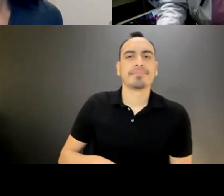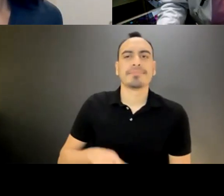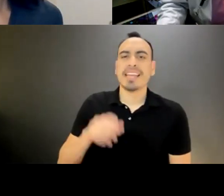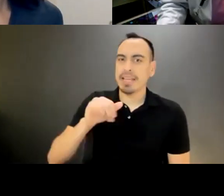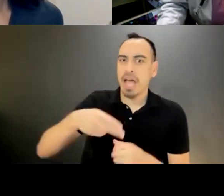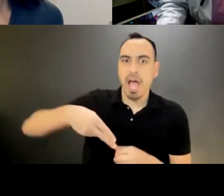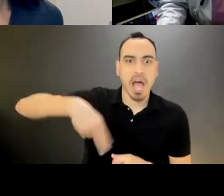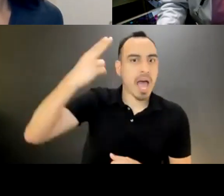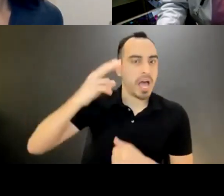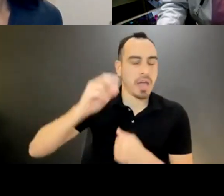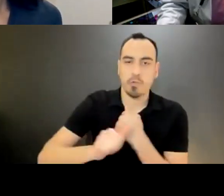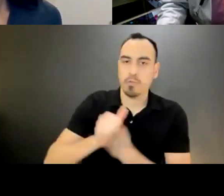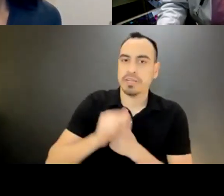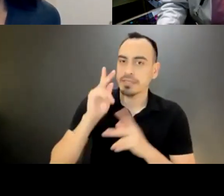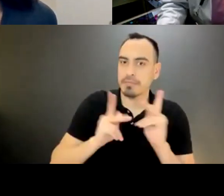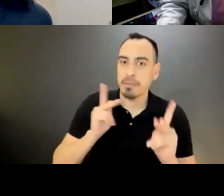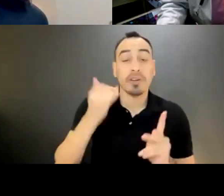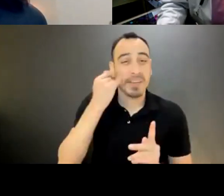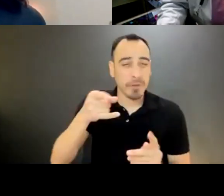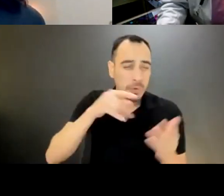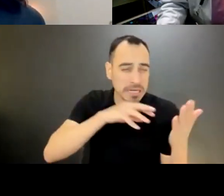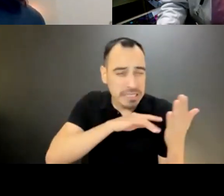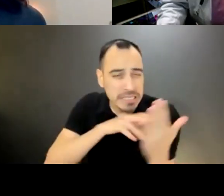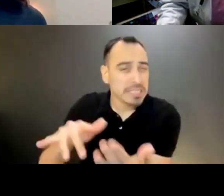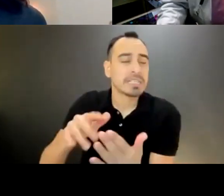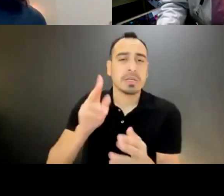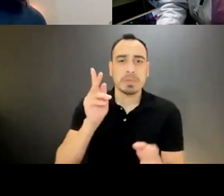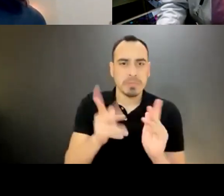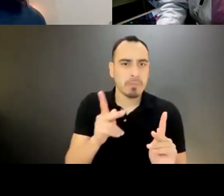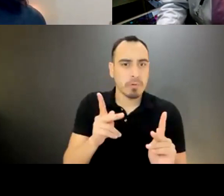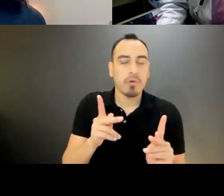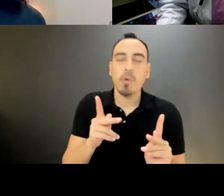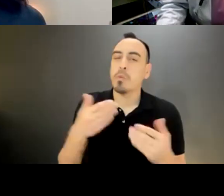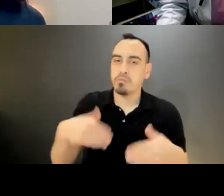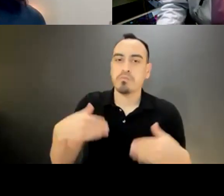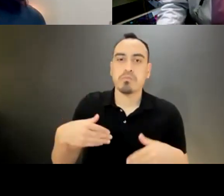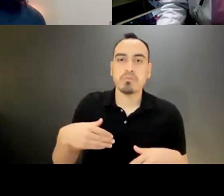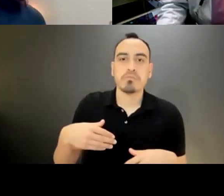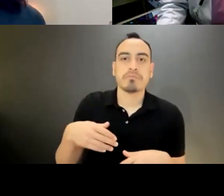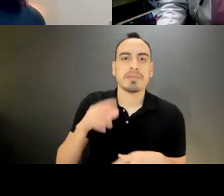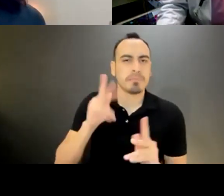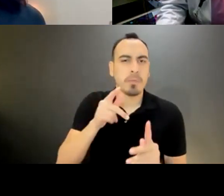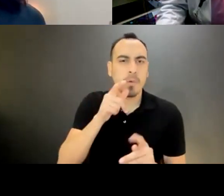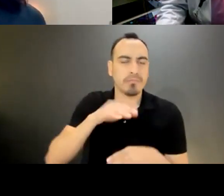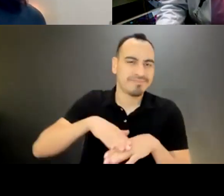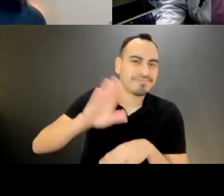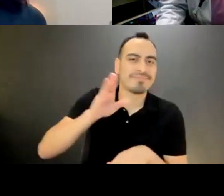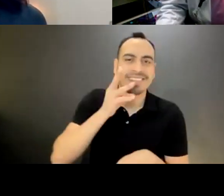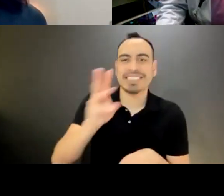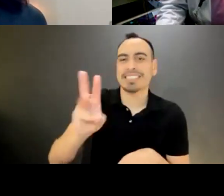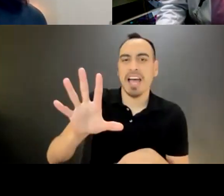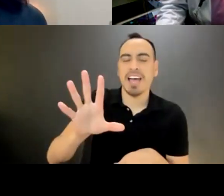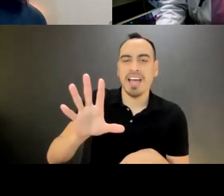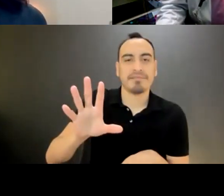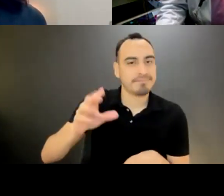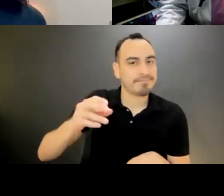rates, those age over 65 constitute about 80% of the deaths in Sacramento